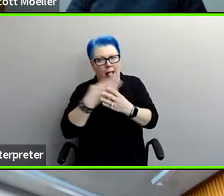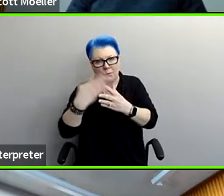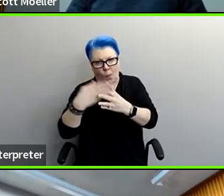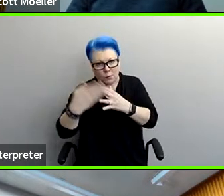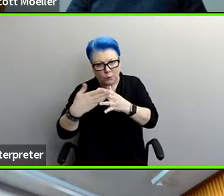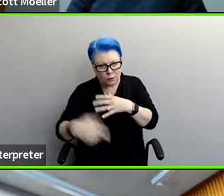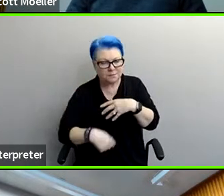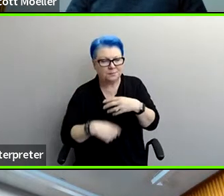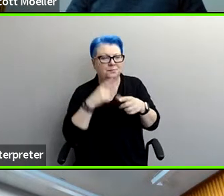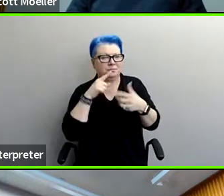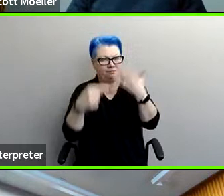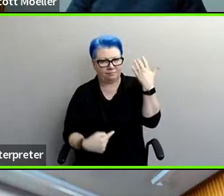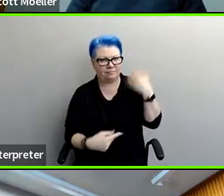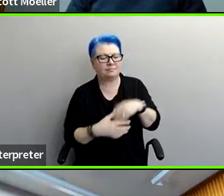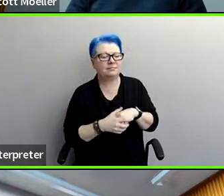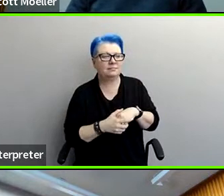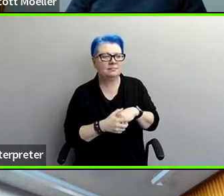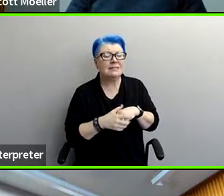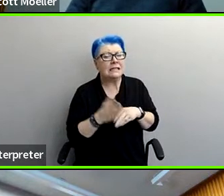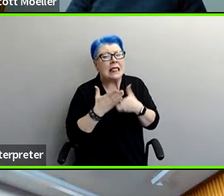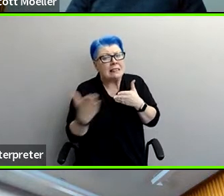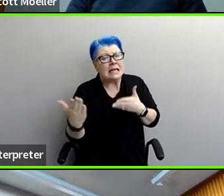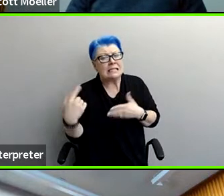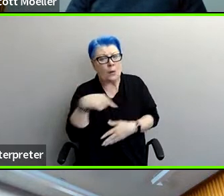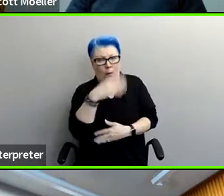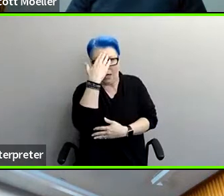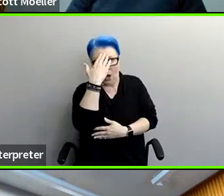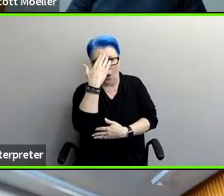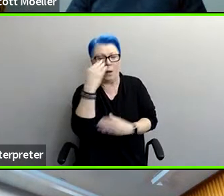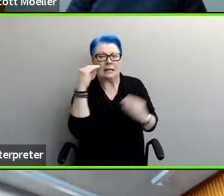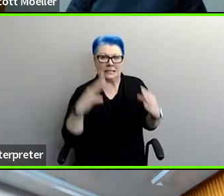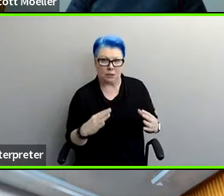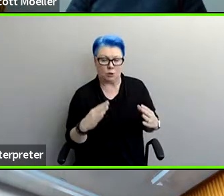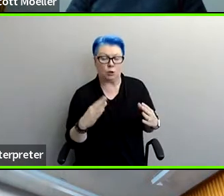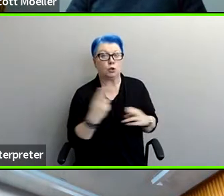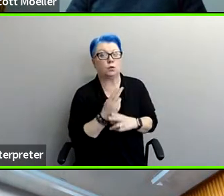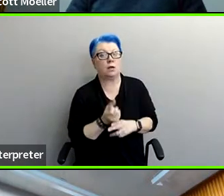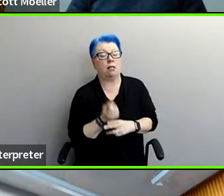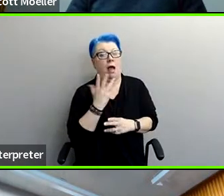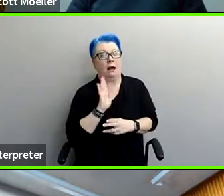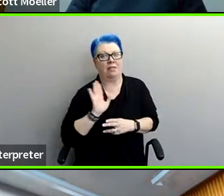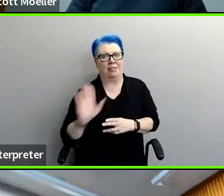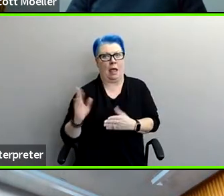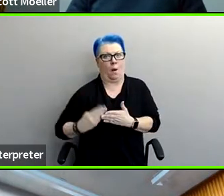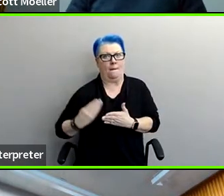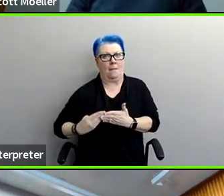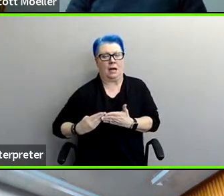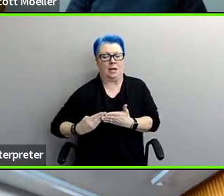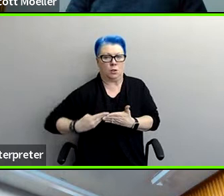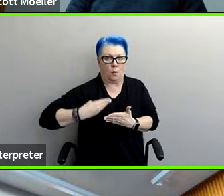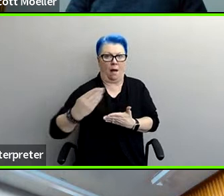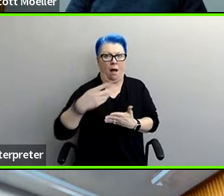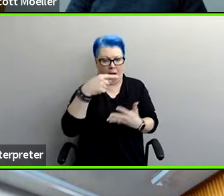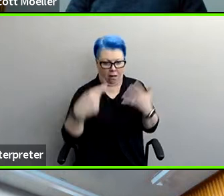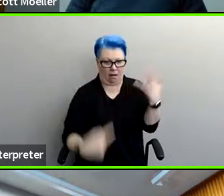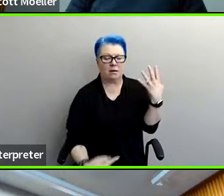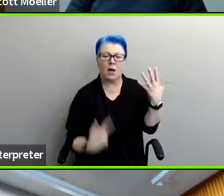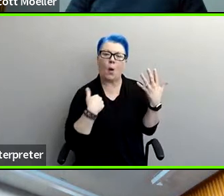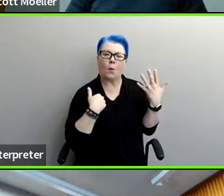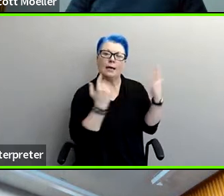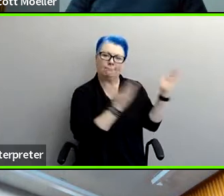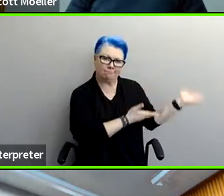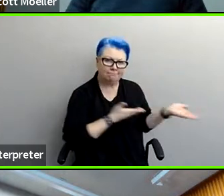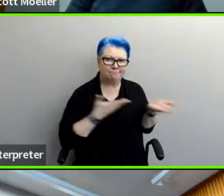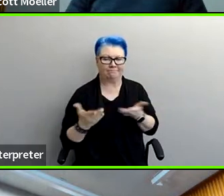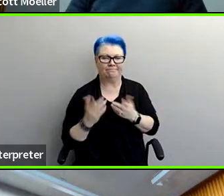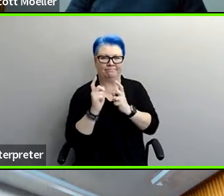we know teachers spend a lot of their own money on. To get them kick-started out, so they're not having to spend their money on those things. Are those